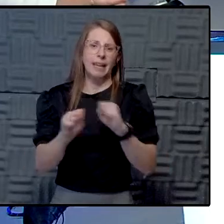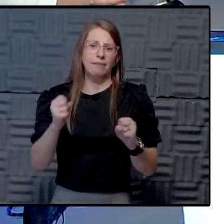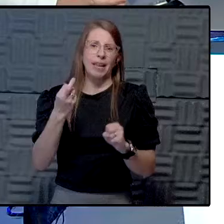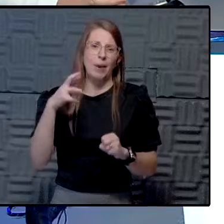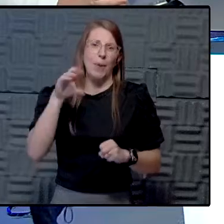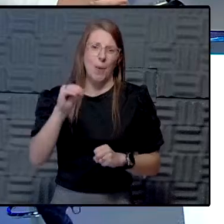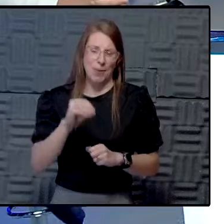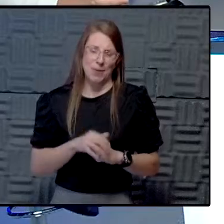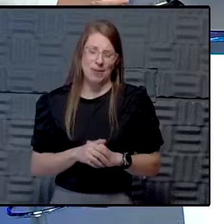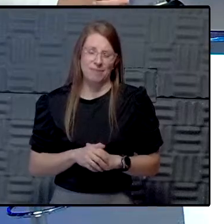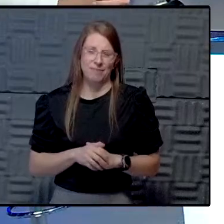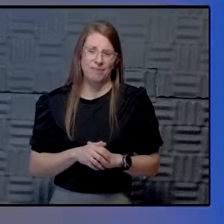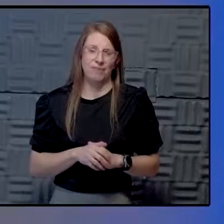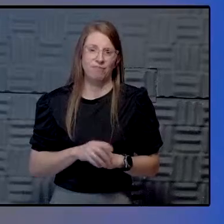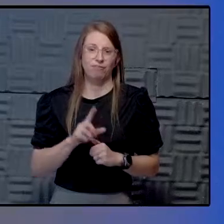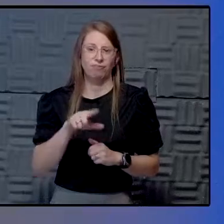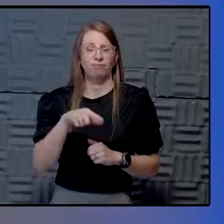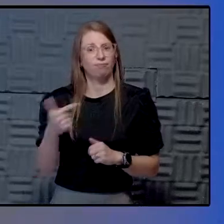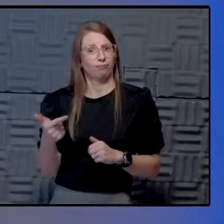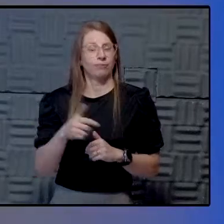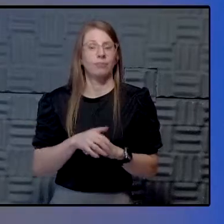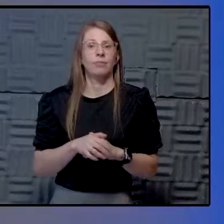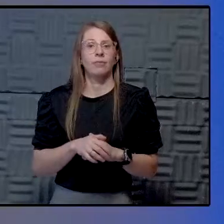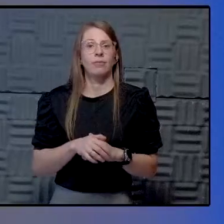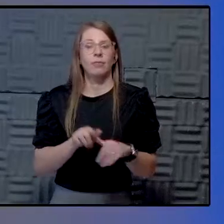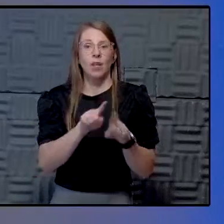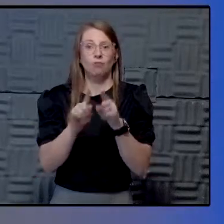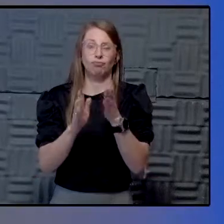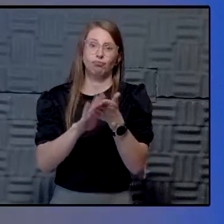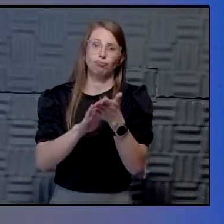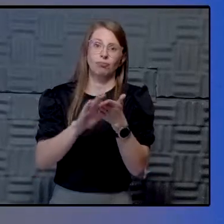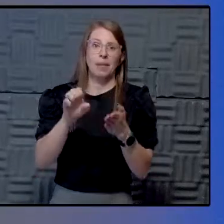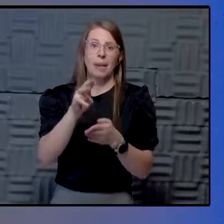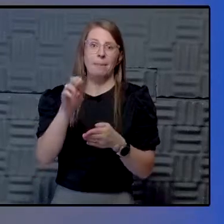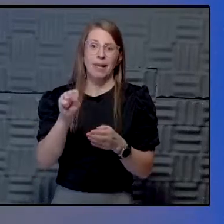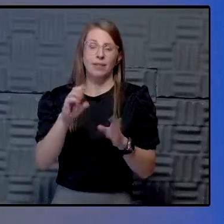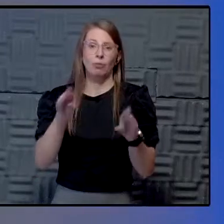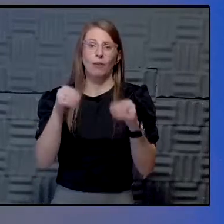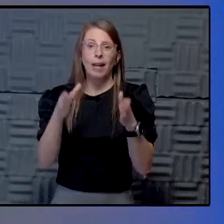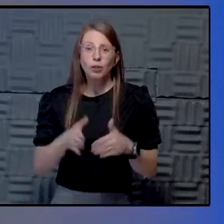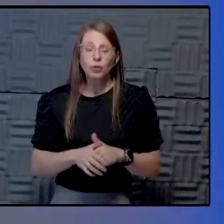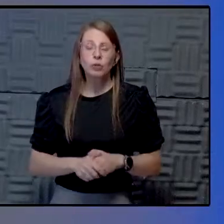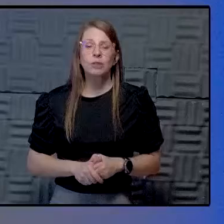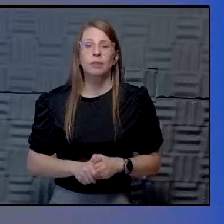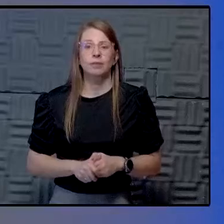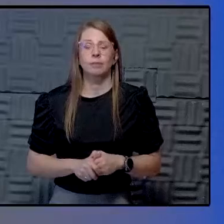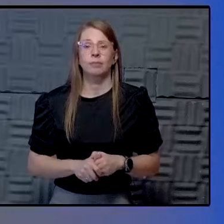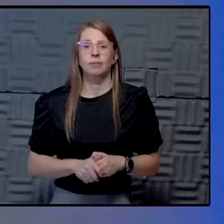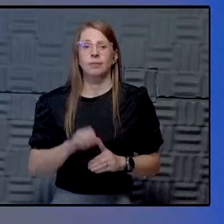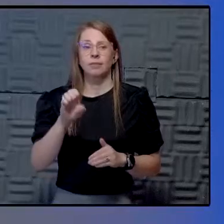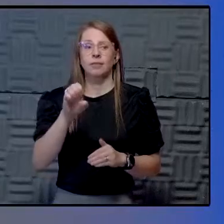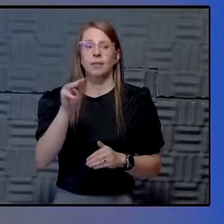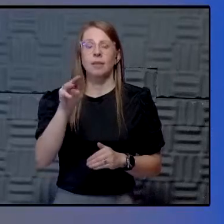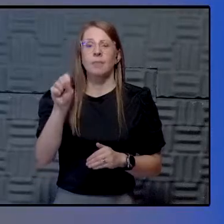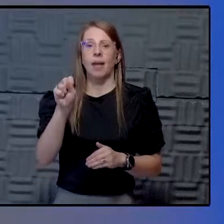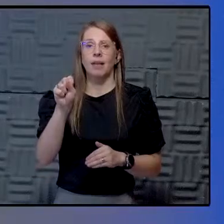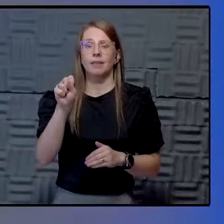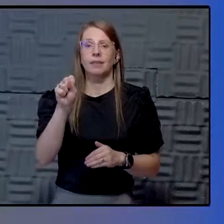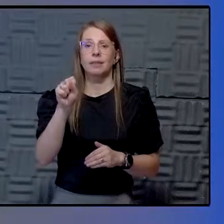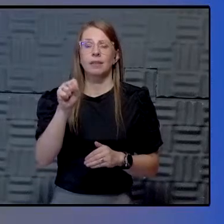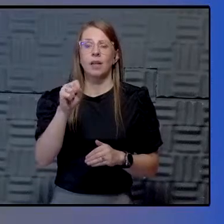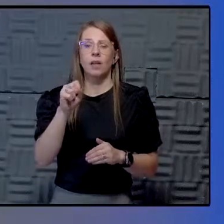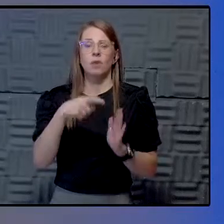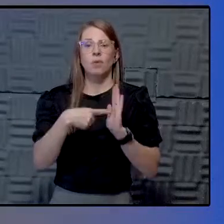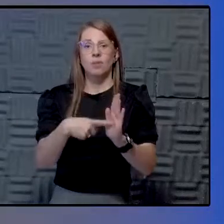pretty good stuff. I would also like to give a shout out to our EMS providers. EMS